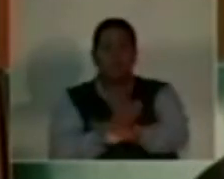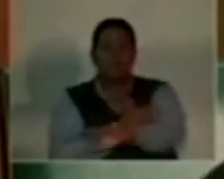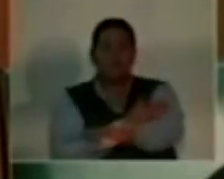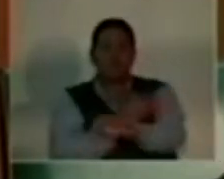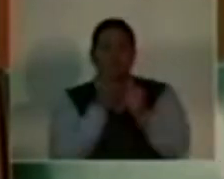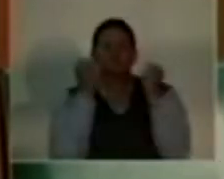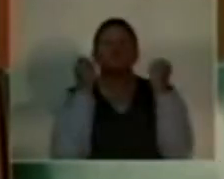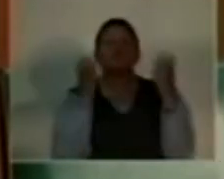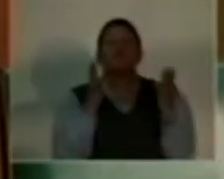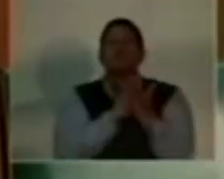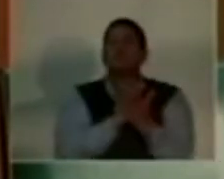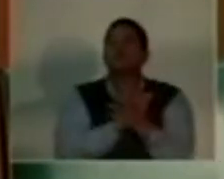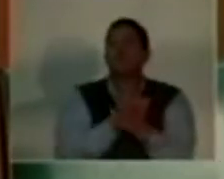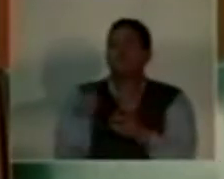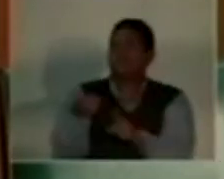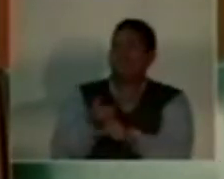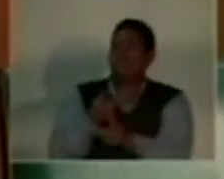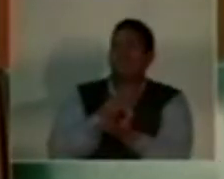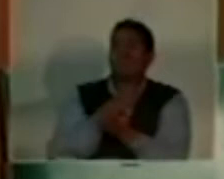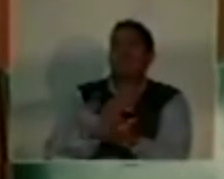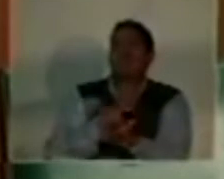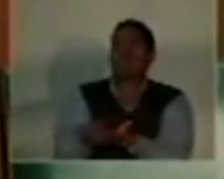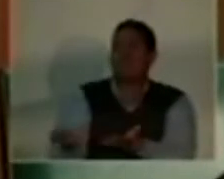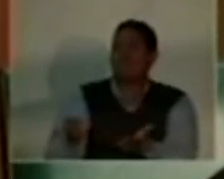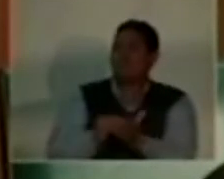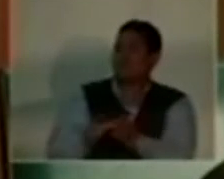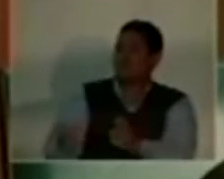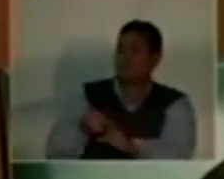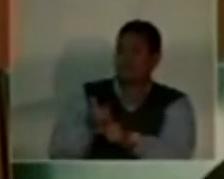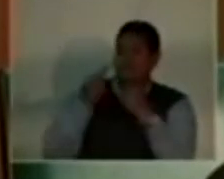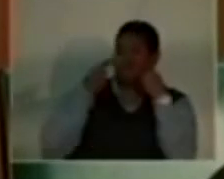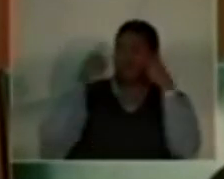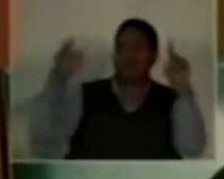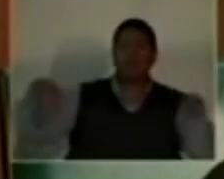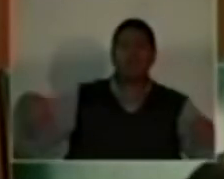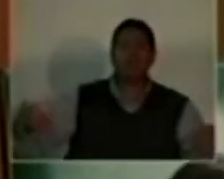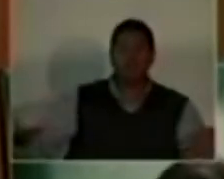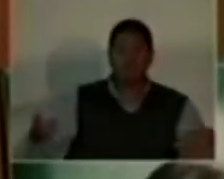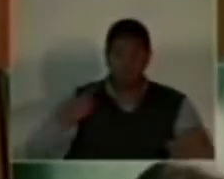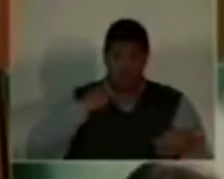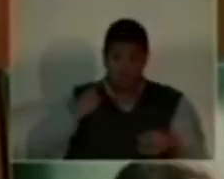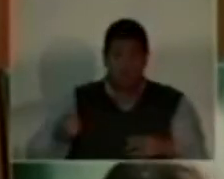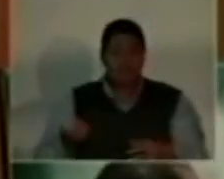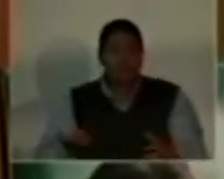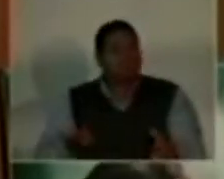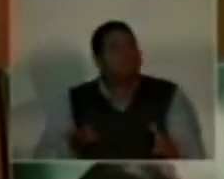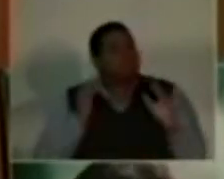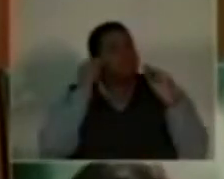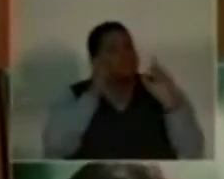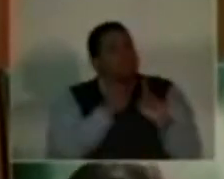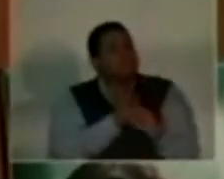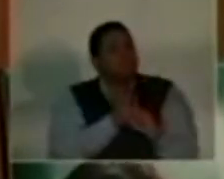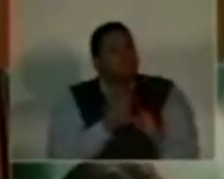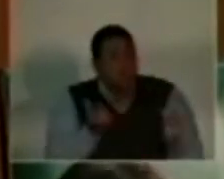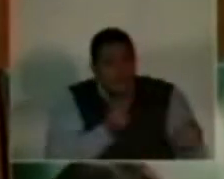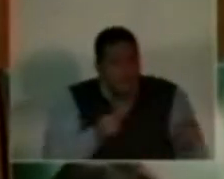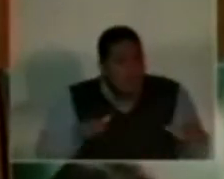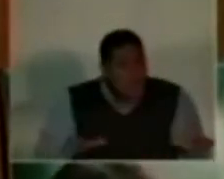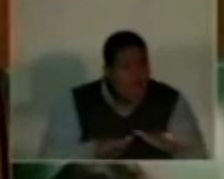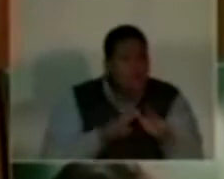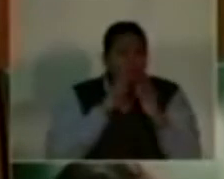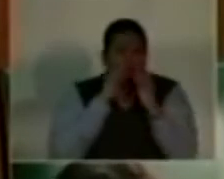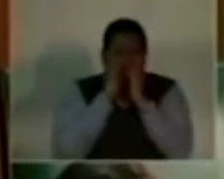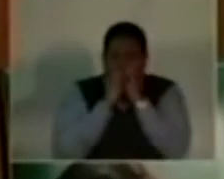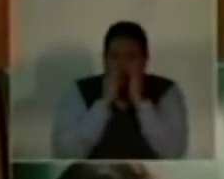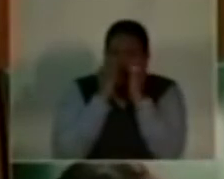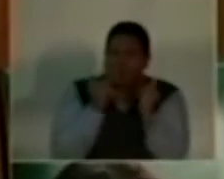still failing our students. And there is a reluctance to act decisively to fix the